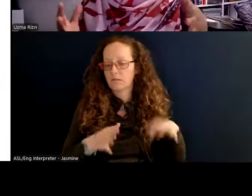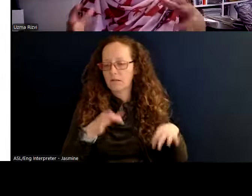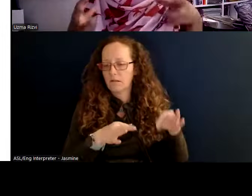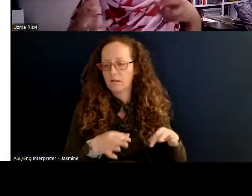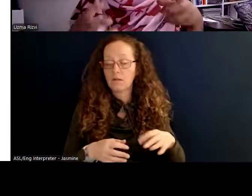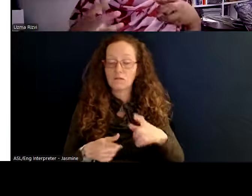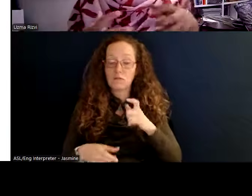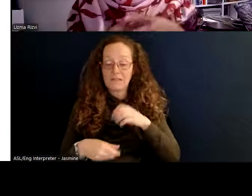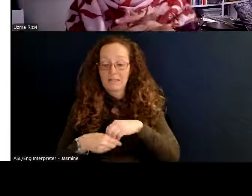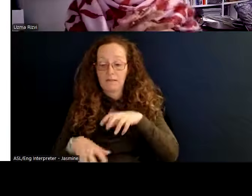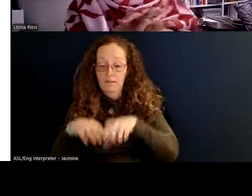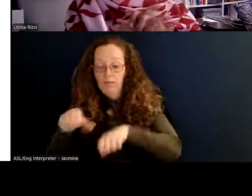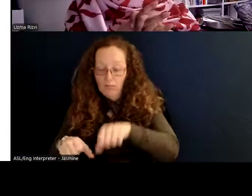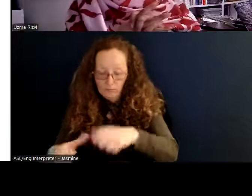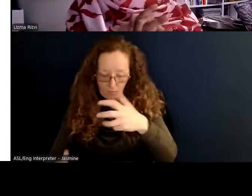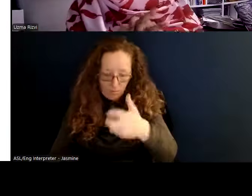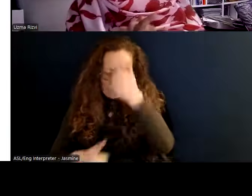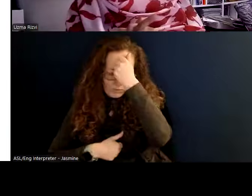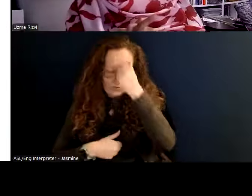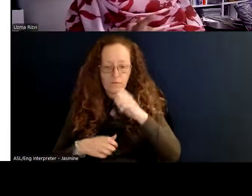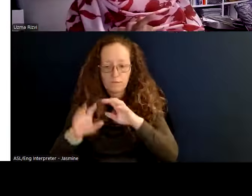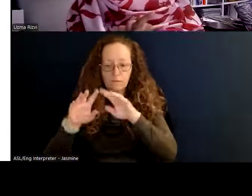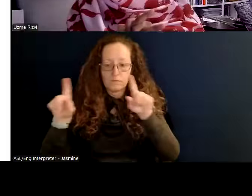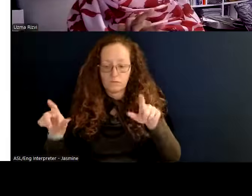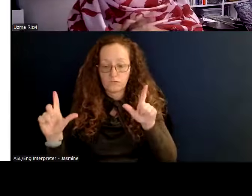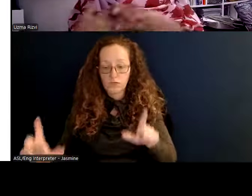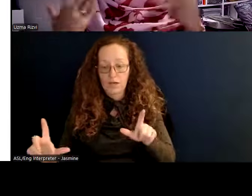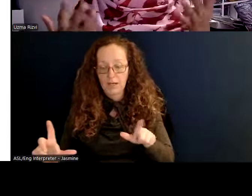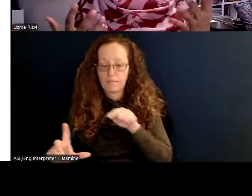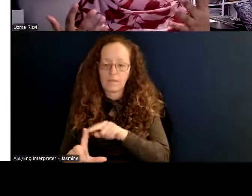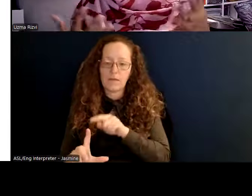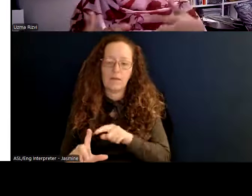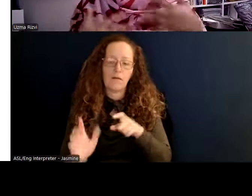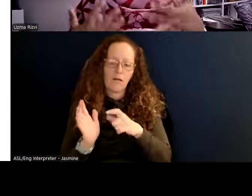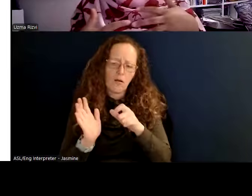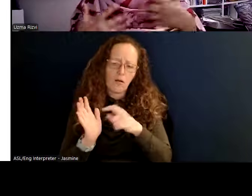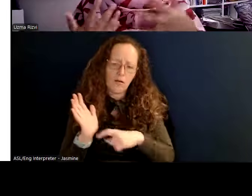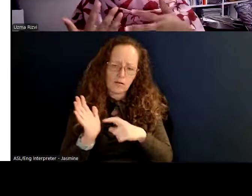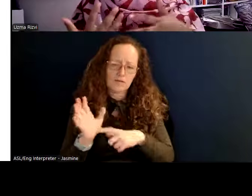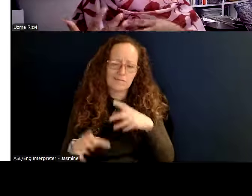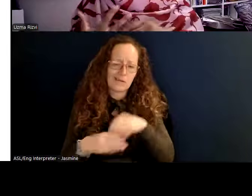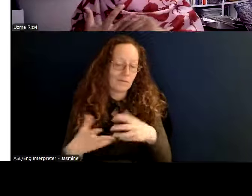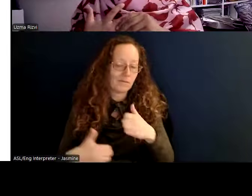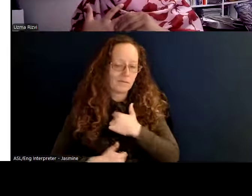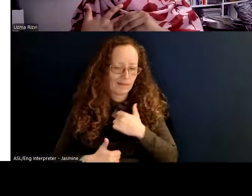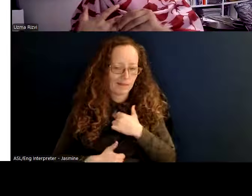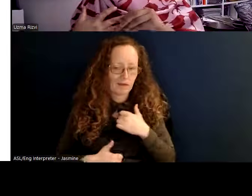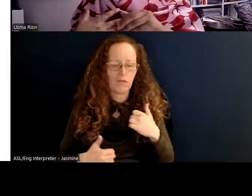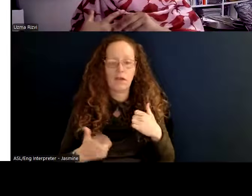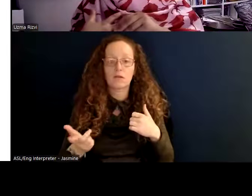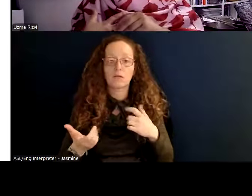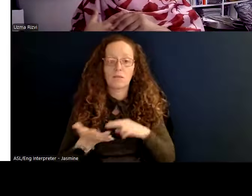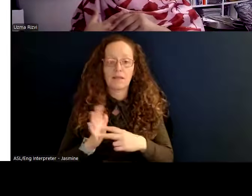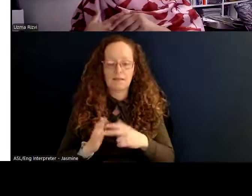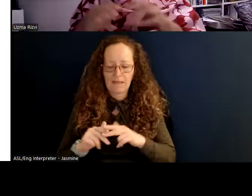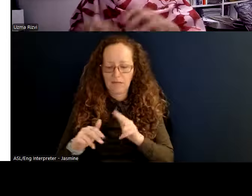framework, conduct archaeological field study as military campaigns. And as part of those campaigns, construct and define the site as an archaeological